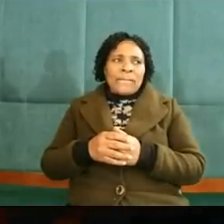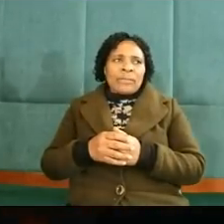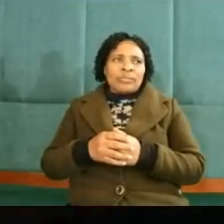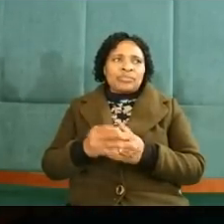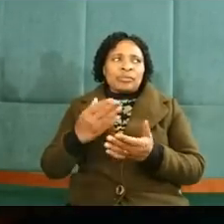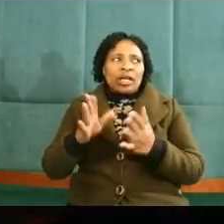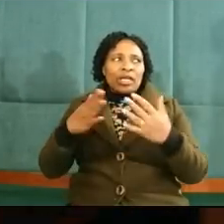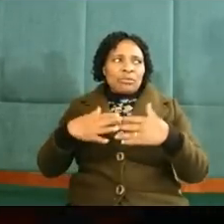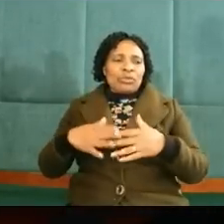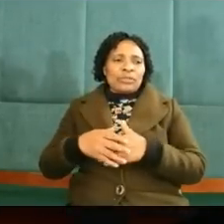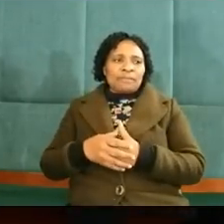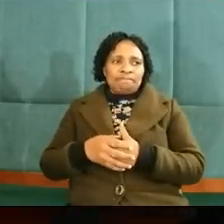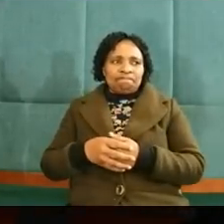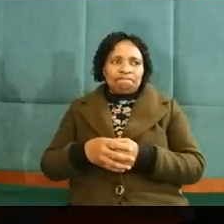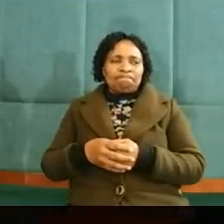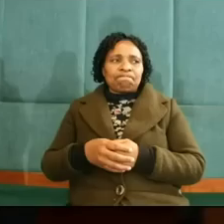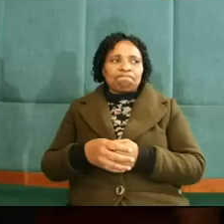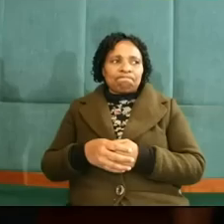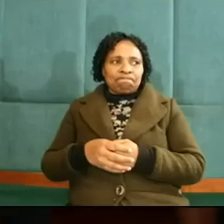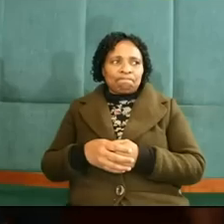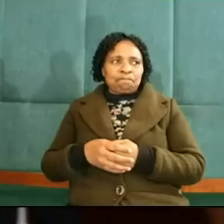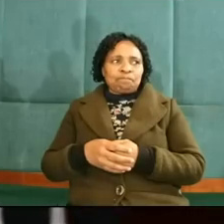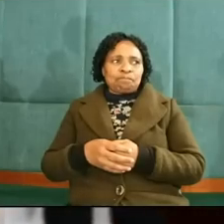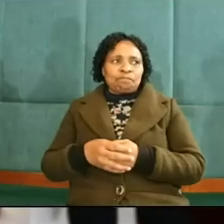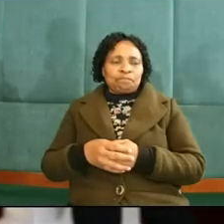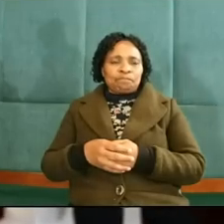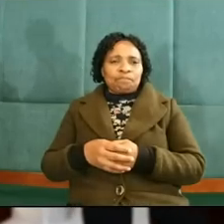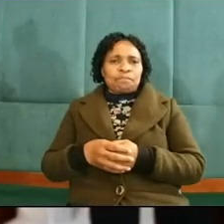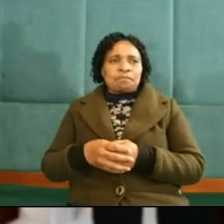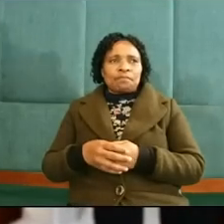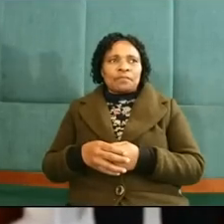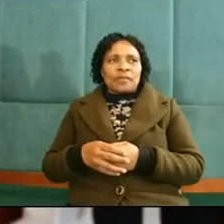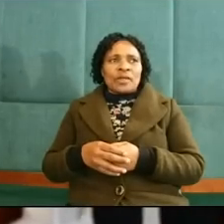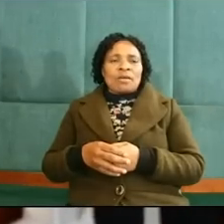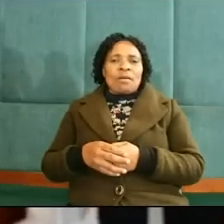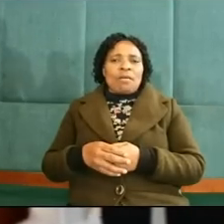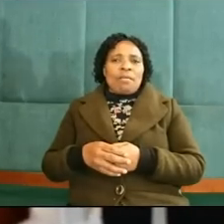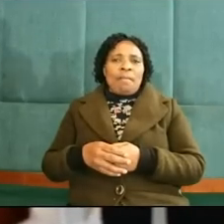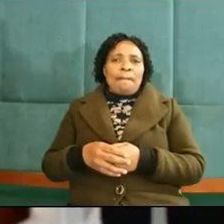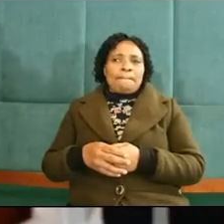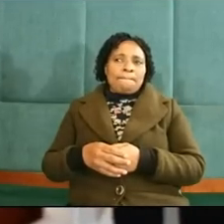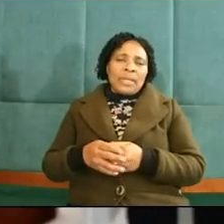Anybody stop me. Flush out of our system.